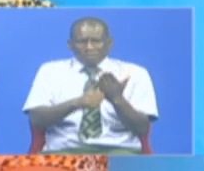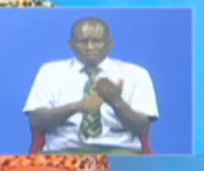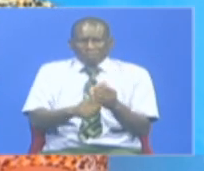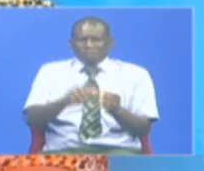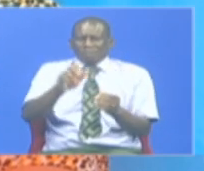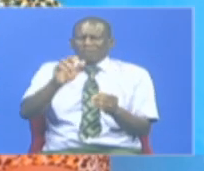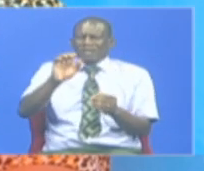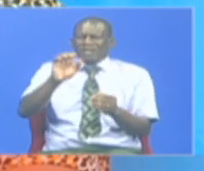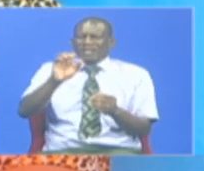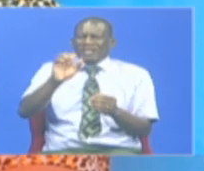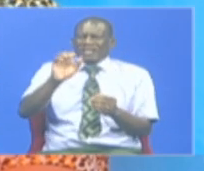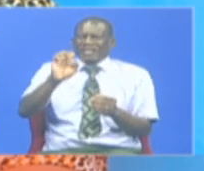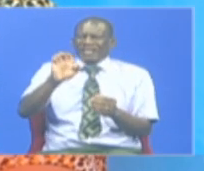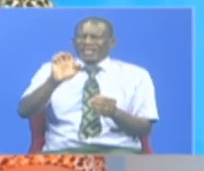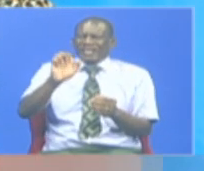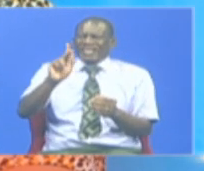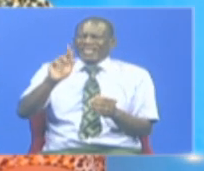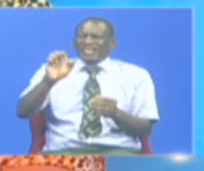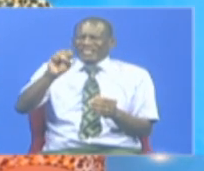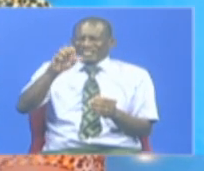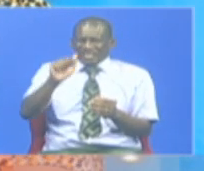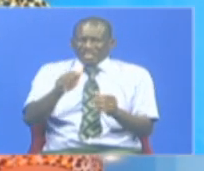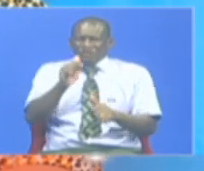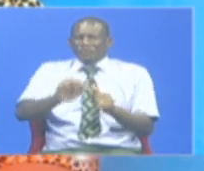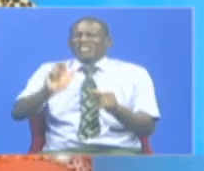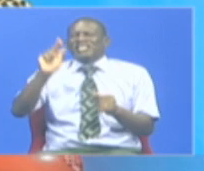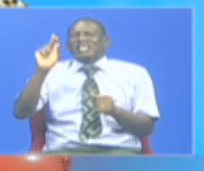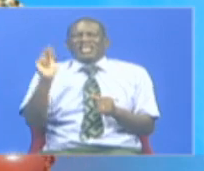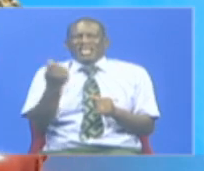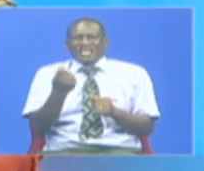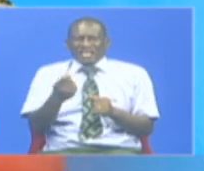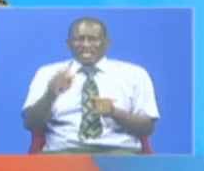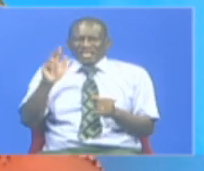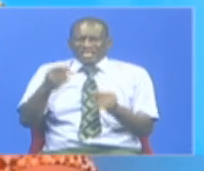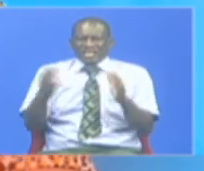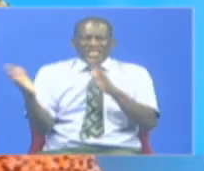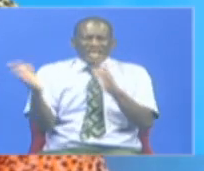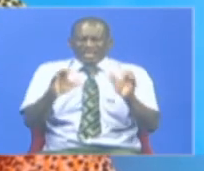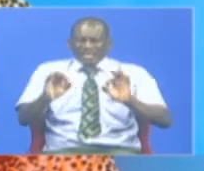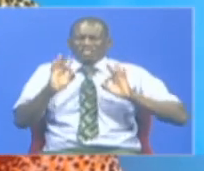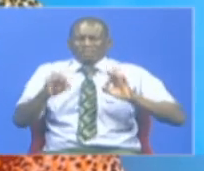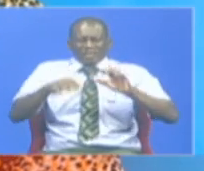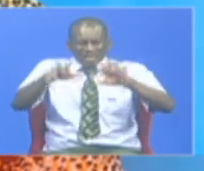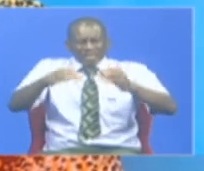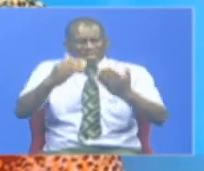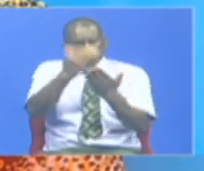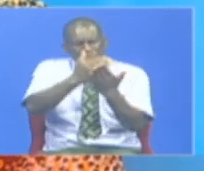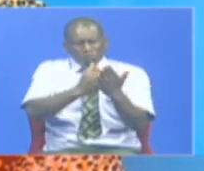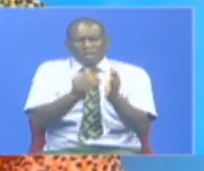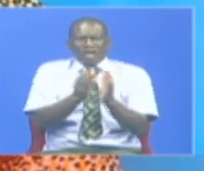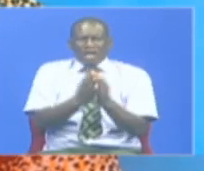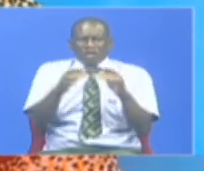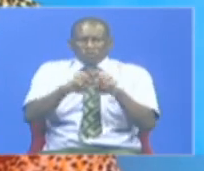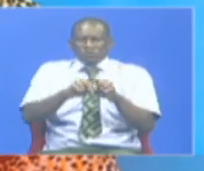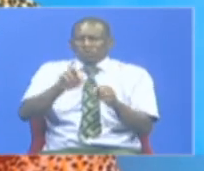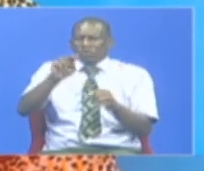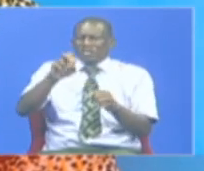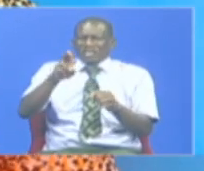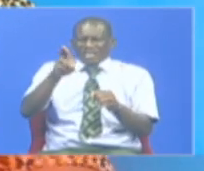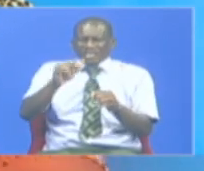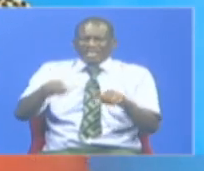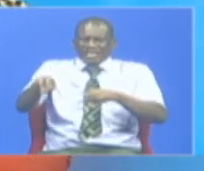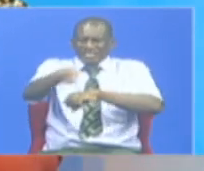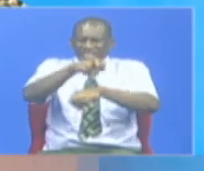and NARI. KSAP stands for Kenya Climate Smart Agricultural Program, and NARI stands for